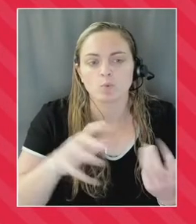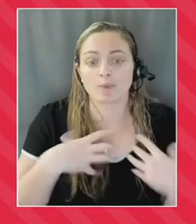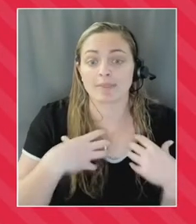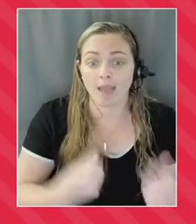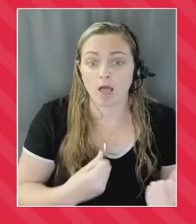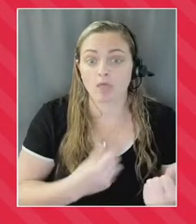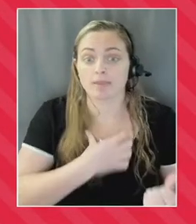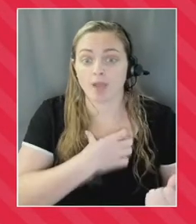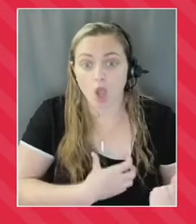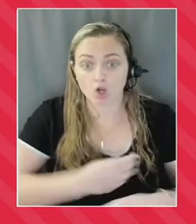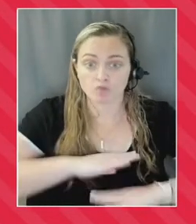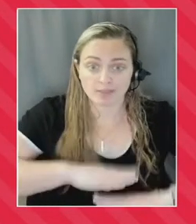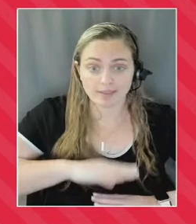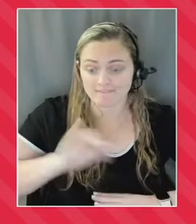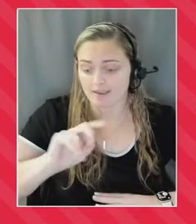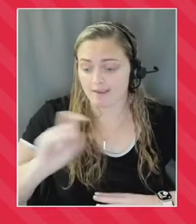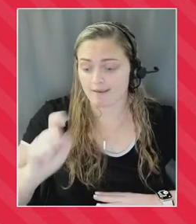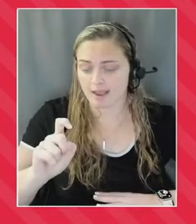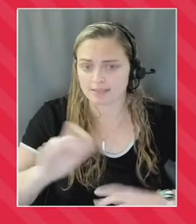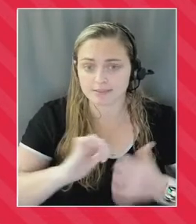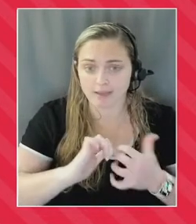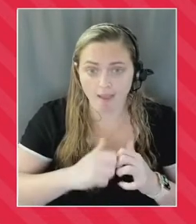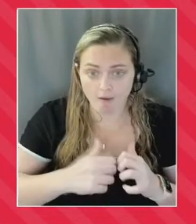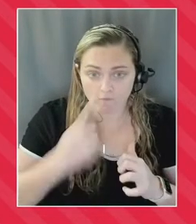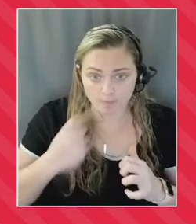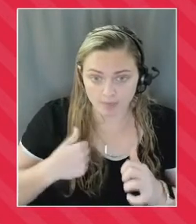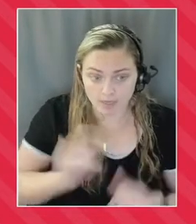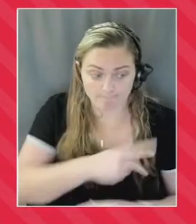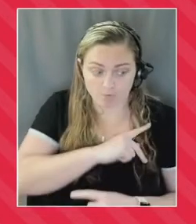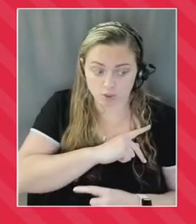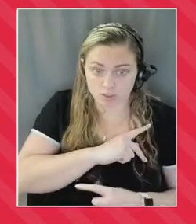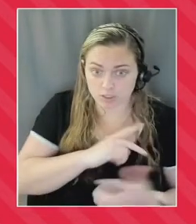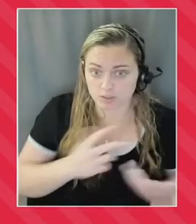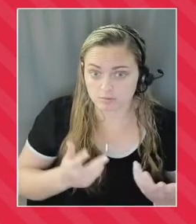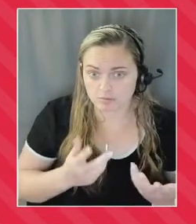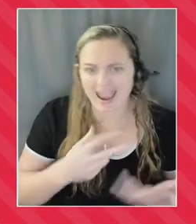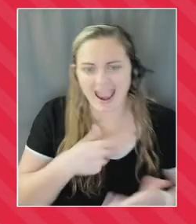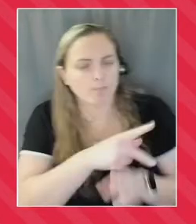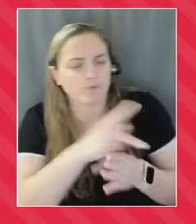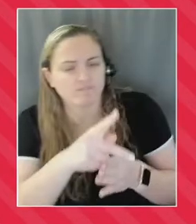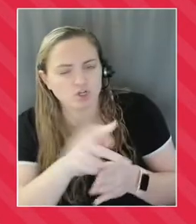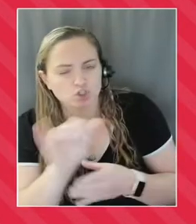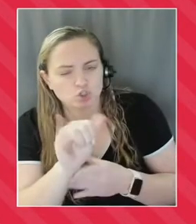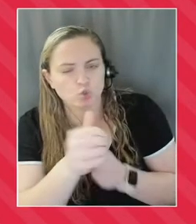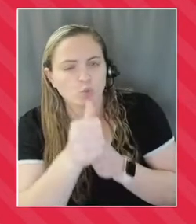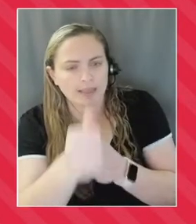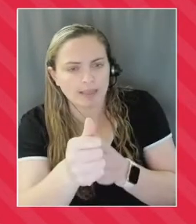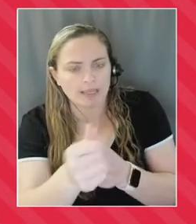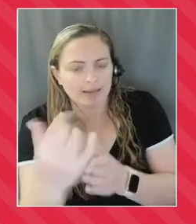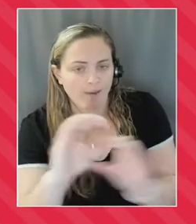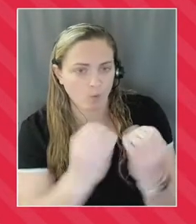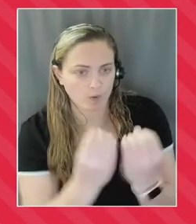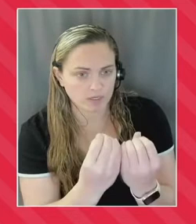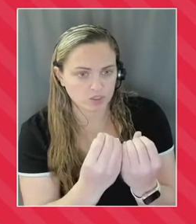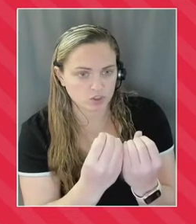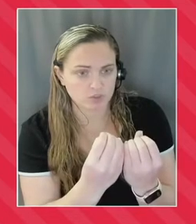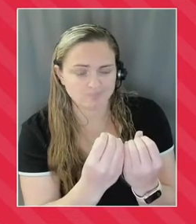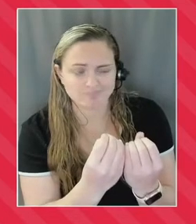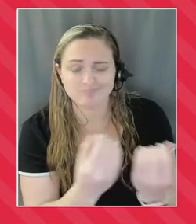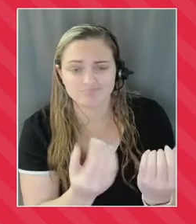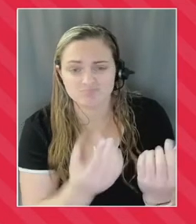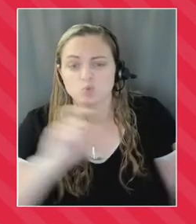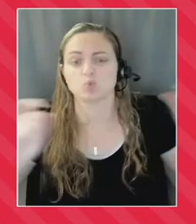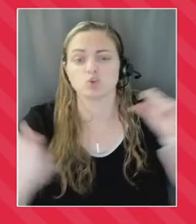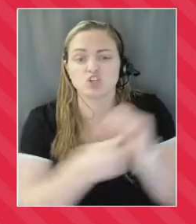Relief Index has been a way for me personally and then professionally and leading our organization into a new